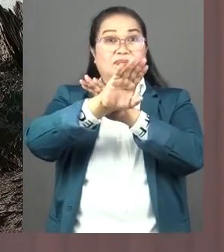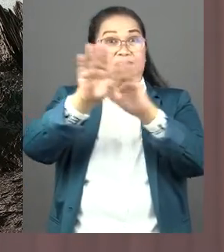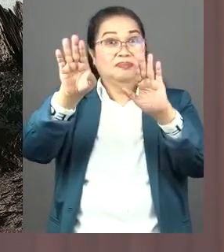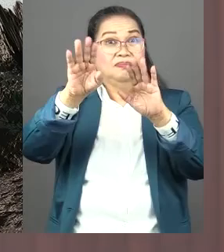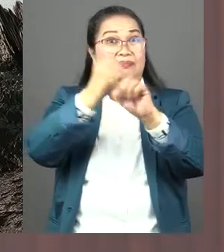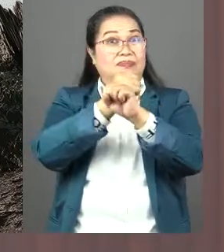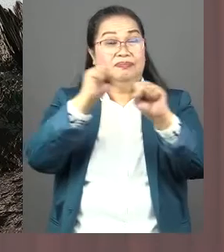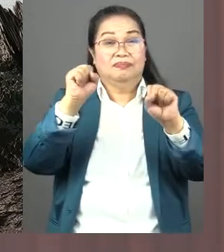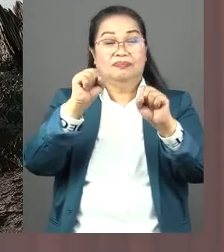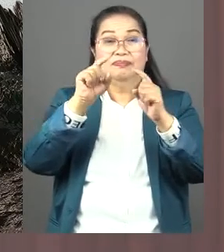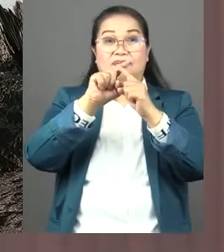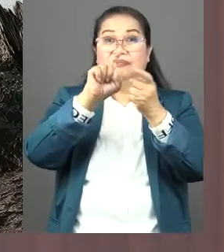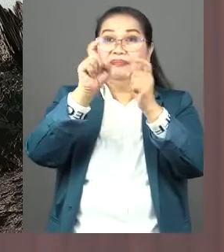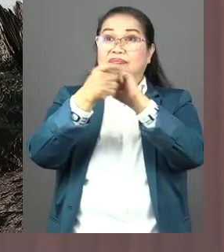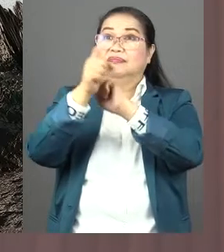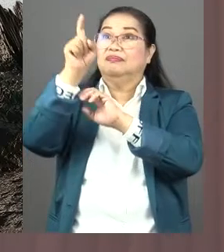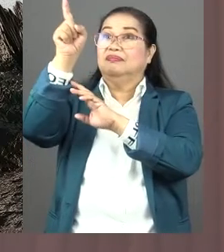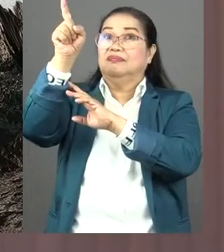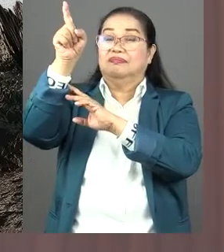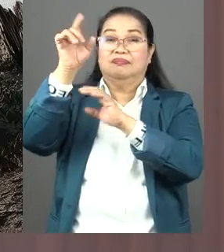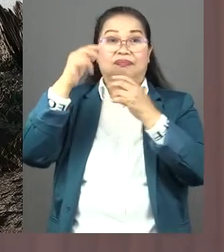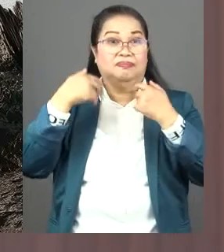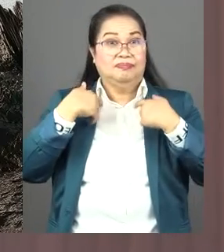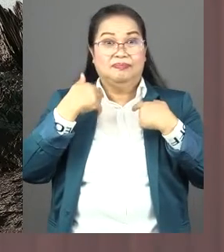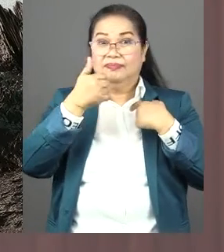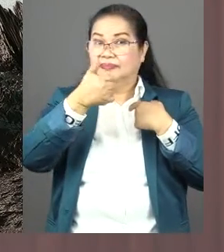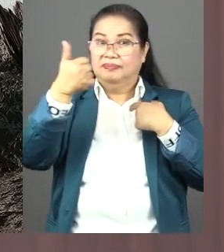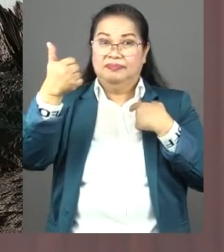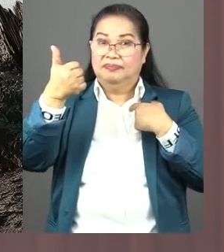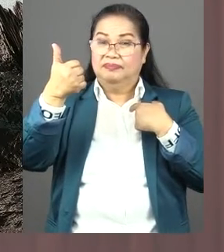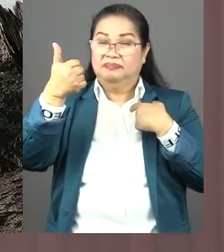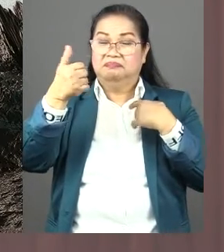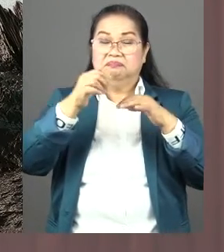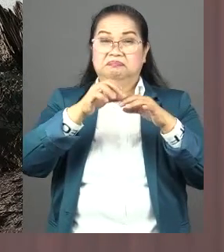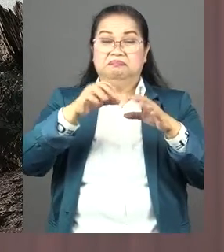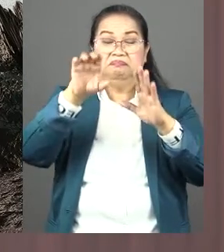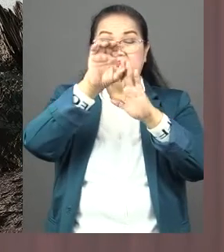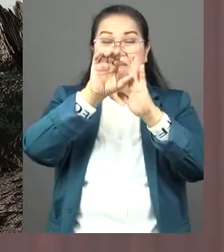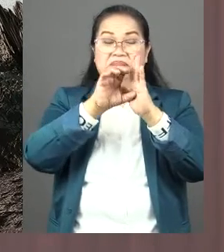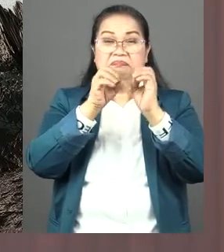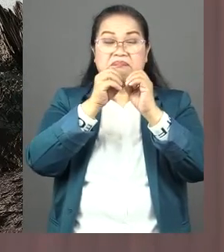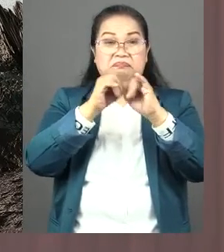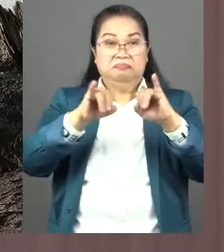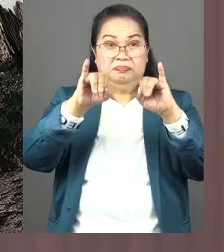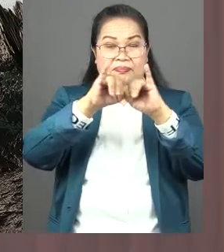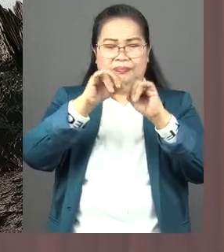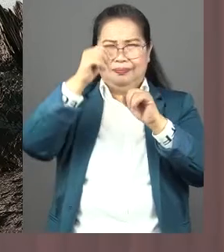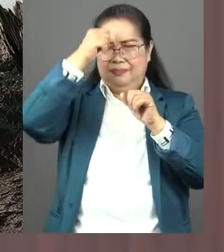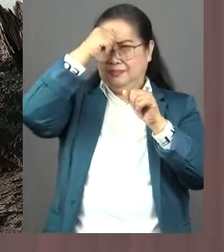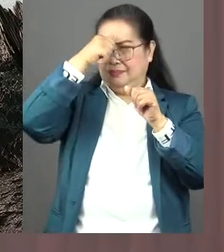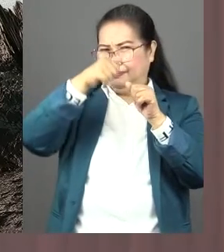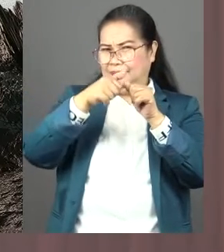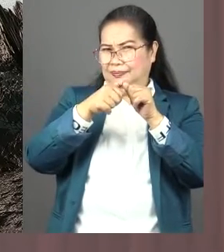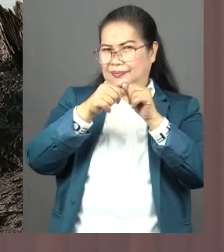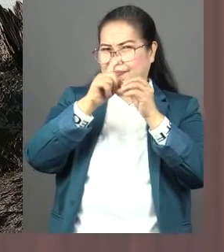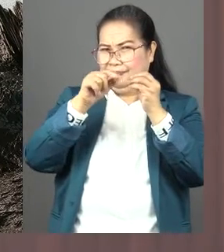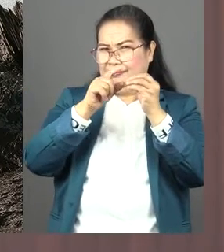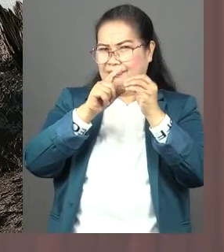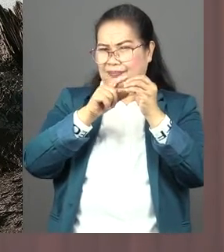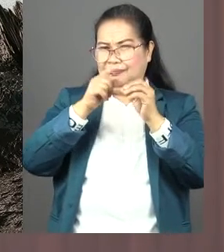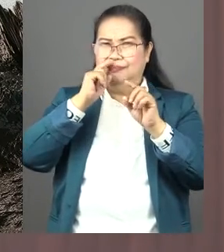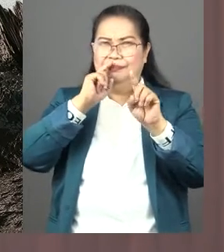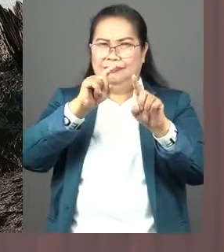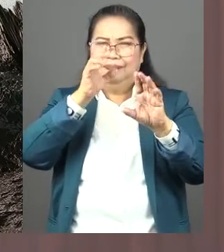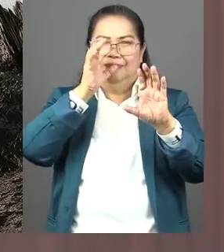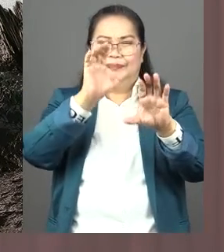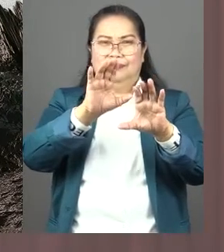to Christ for salvation, there is no other command more important than this. Because I was remembering the great commandment, which